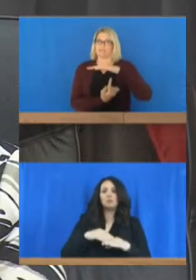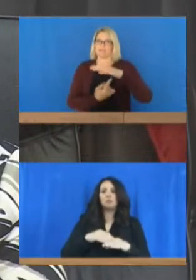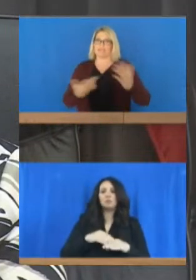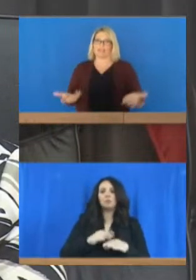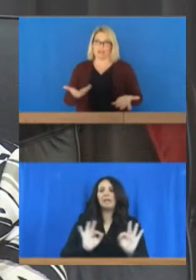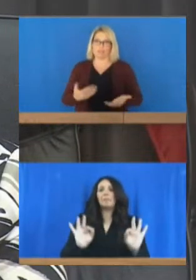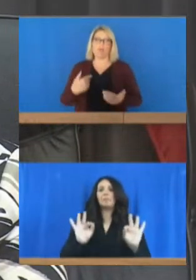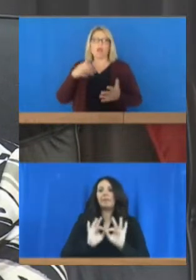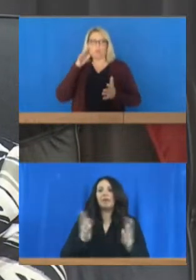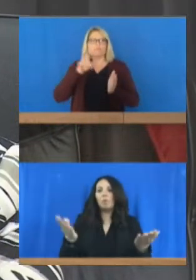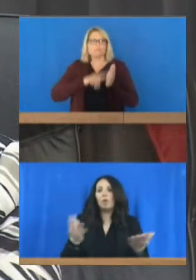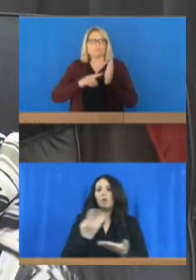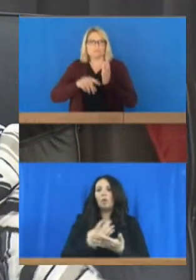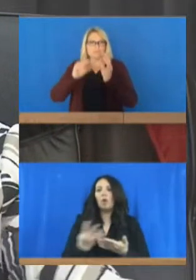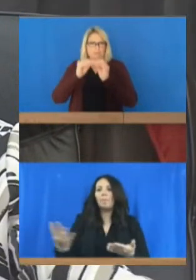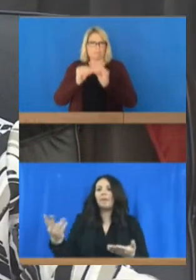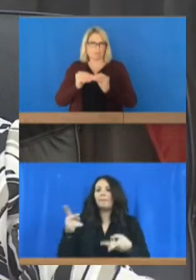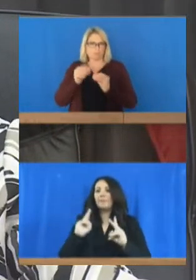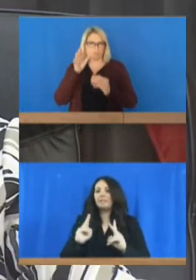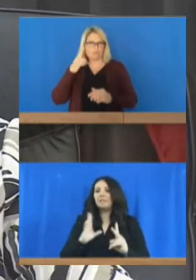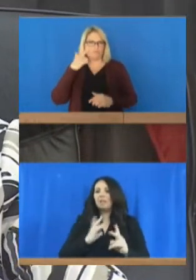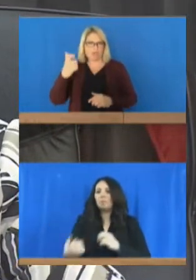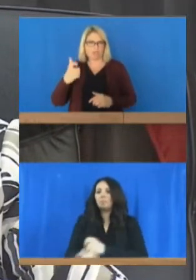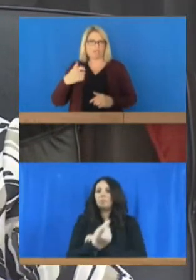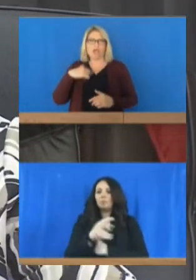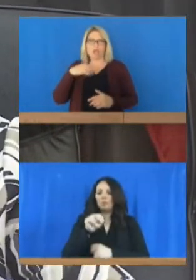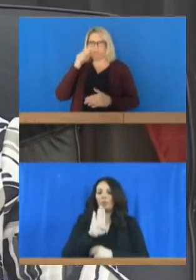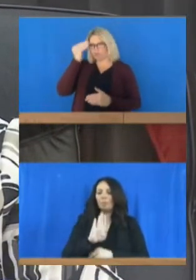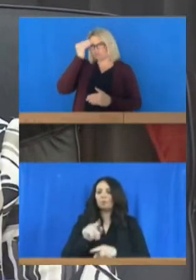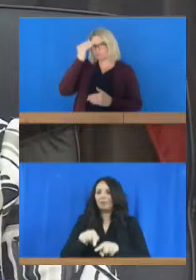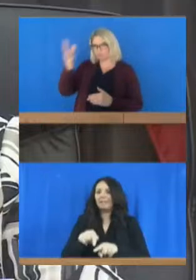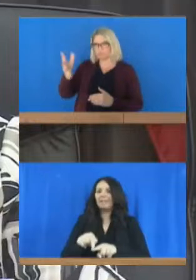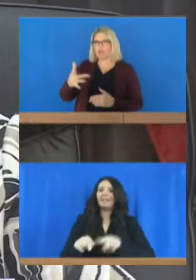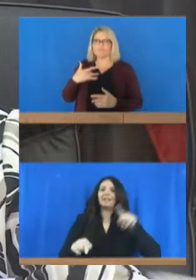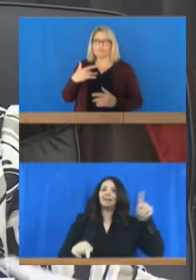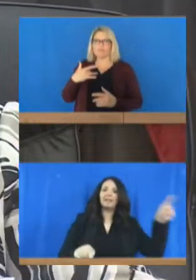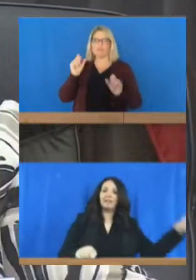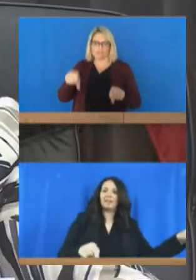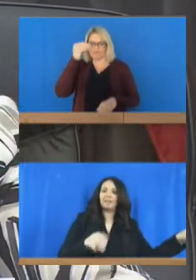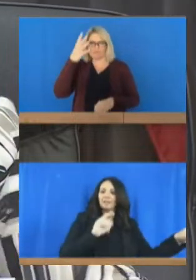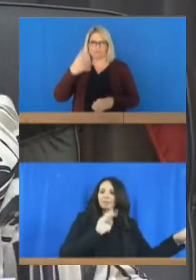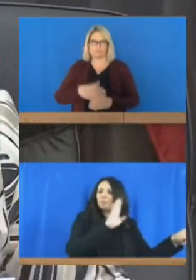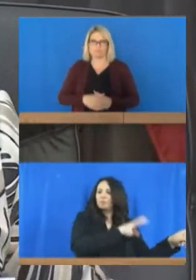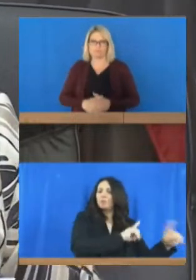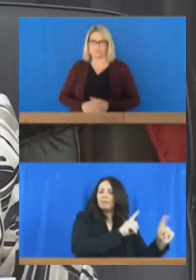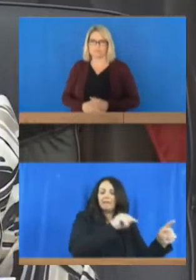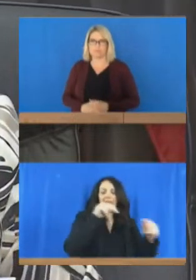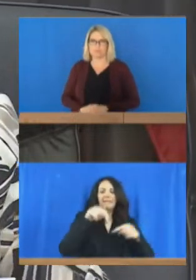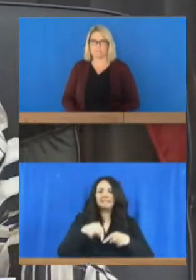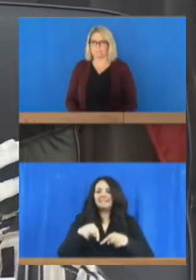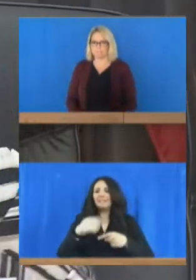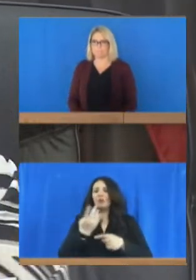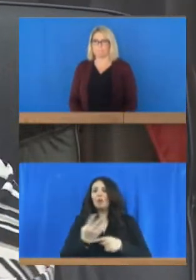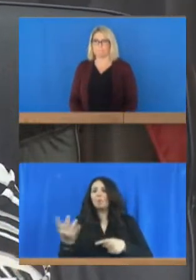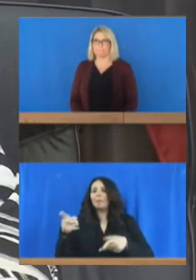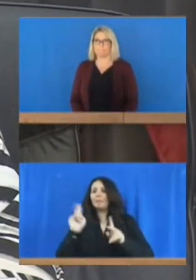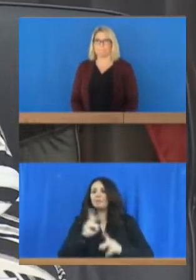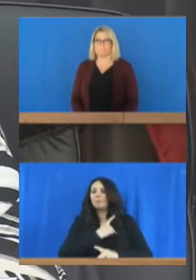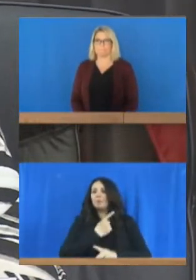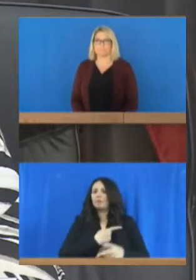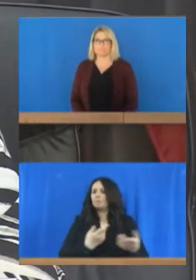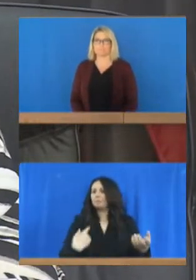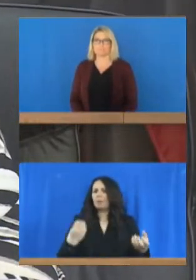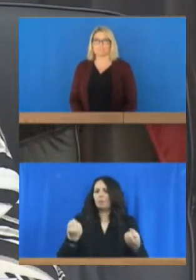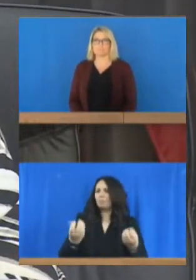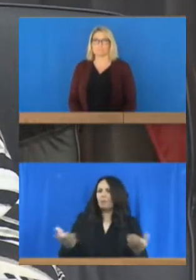Leatherboro Primary School have been told to self-isolate for 14 days? And do we know yet if these cases are travel-related and if they're